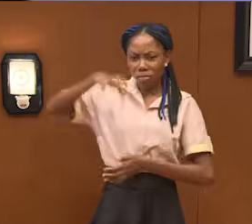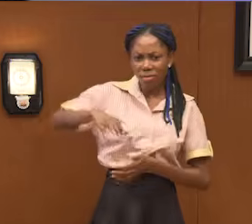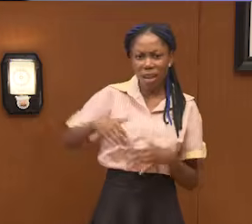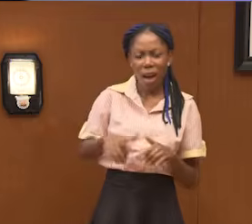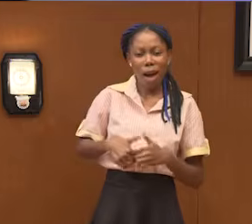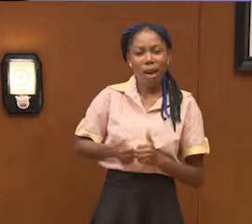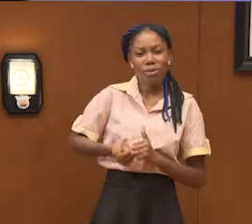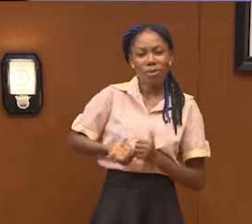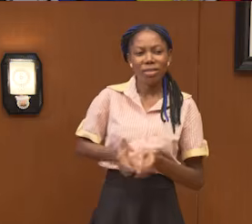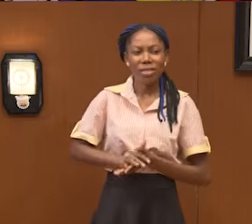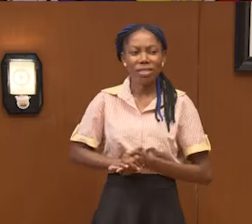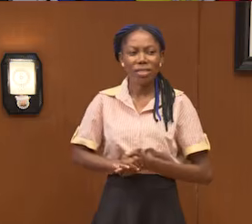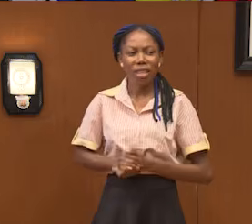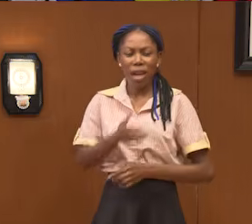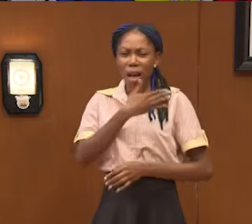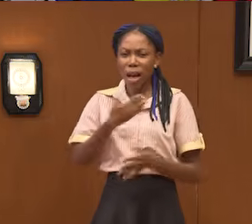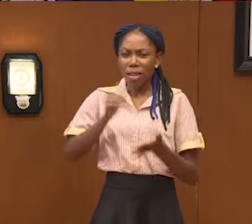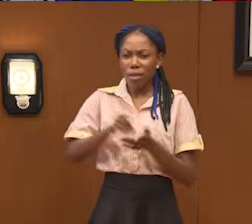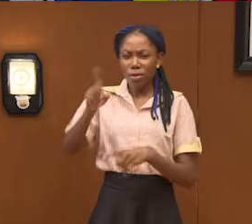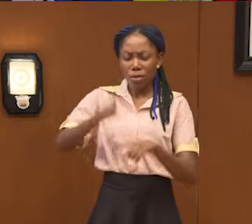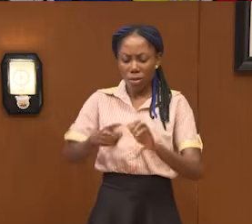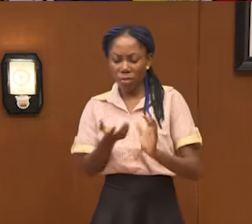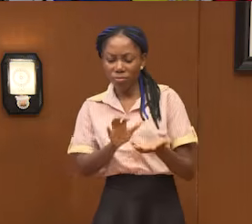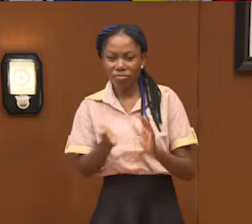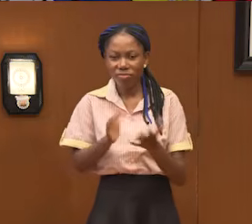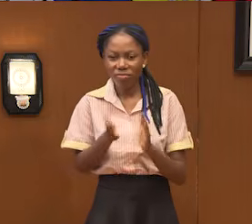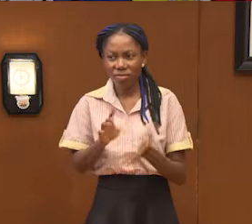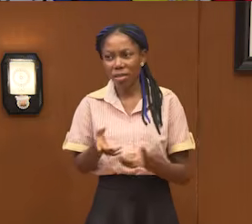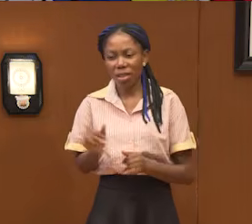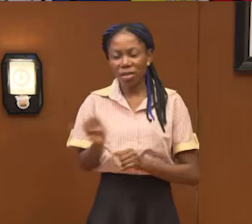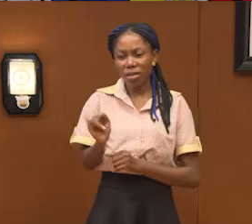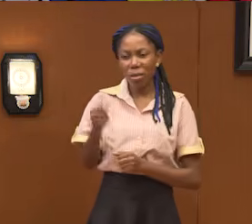And besides, you can't compare the strength of a man with a woman.